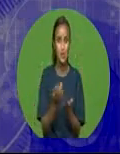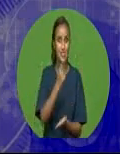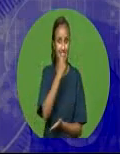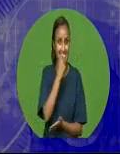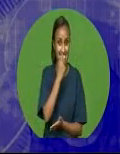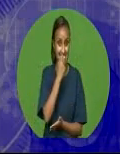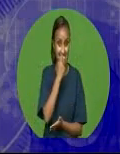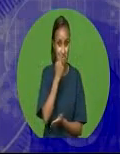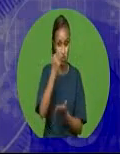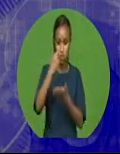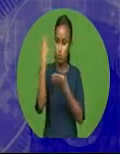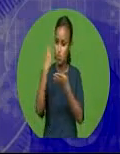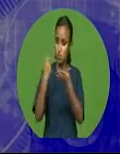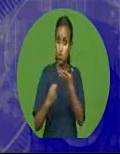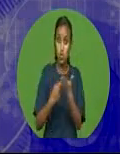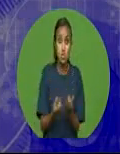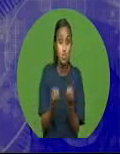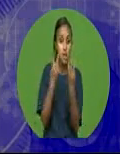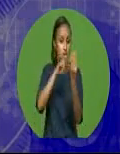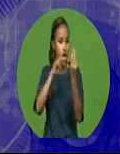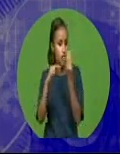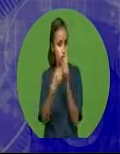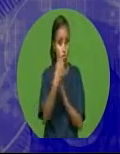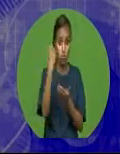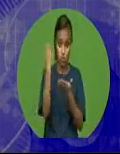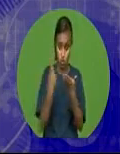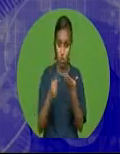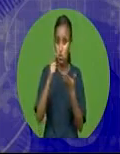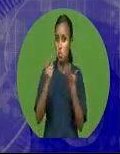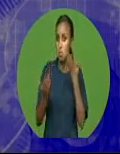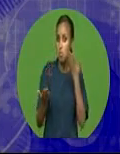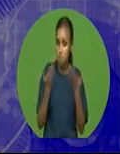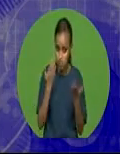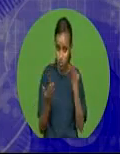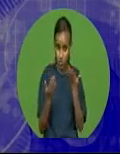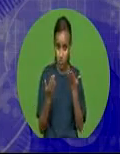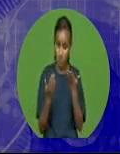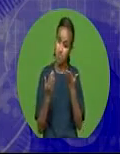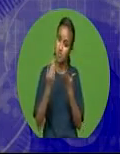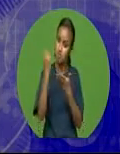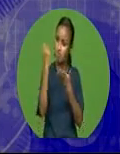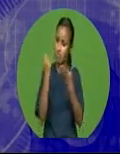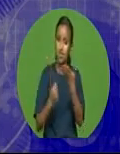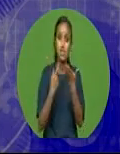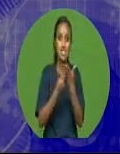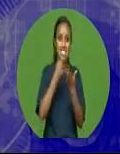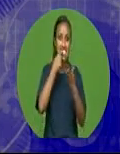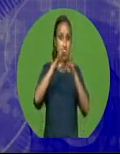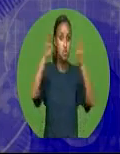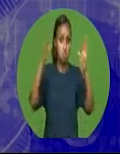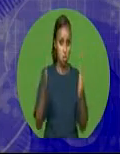box. While you draw multi-view drawing, you might not have to sketch the glass